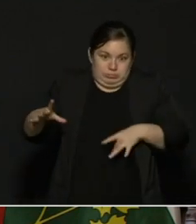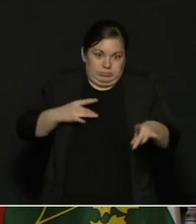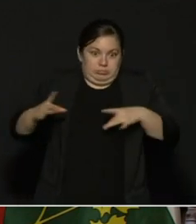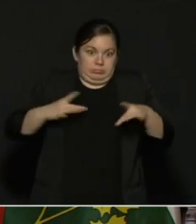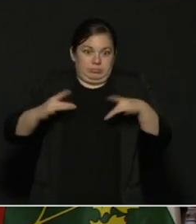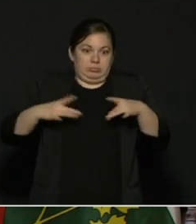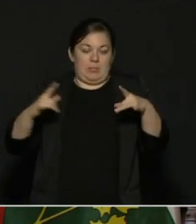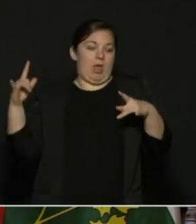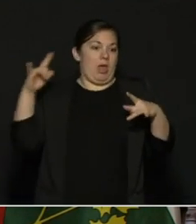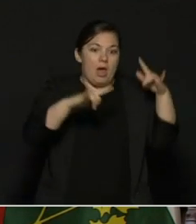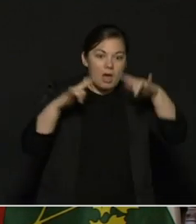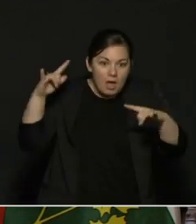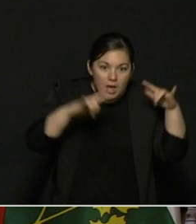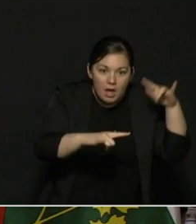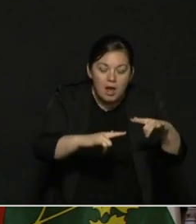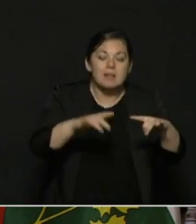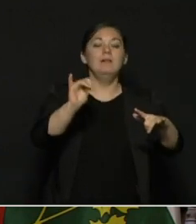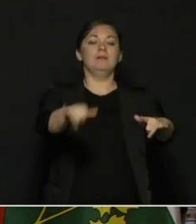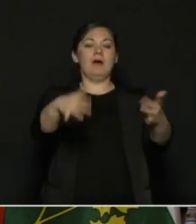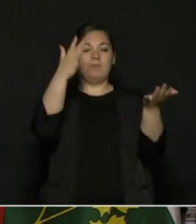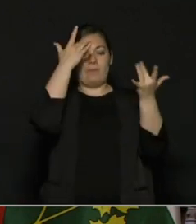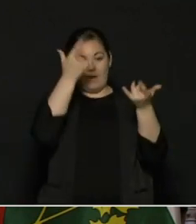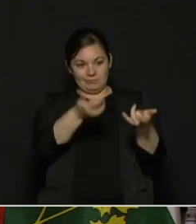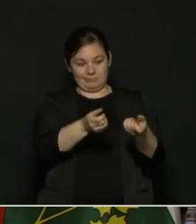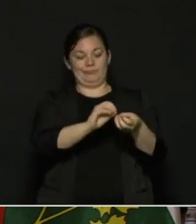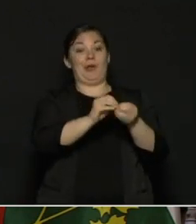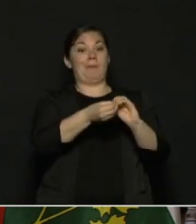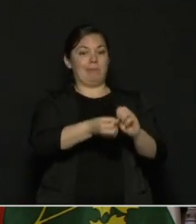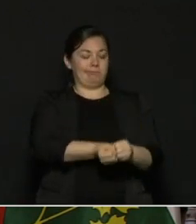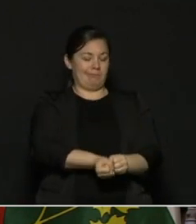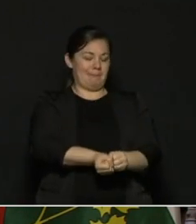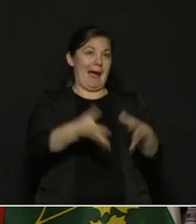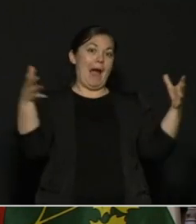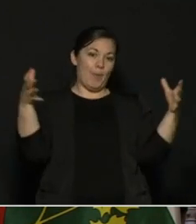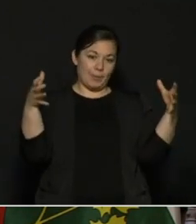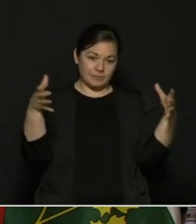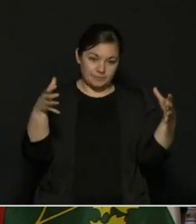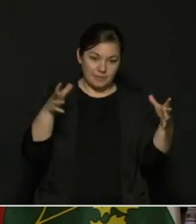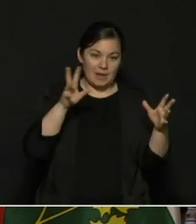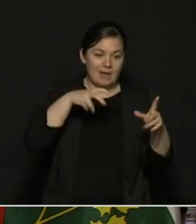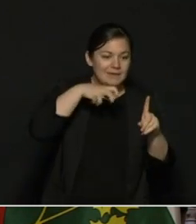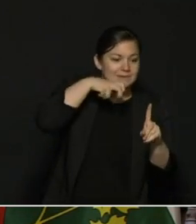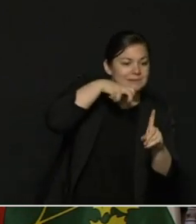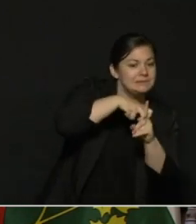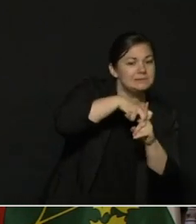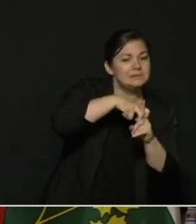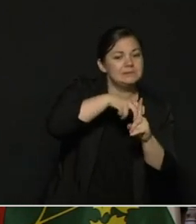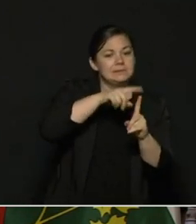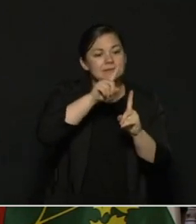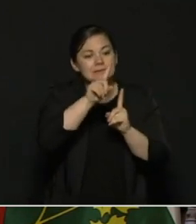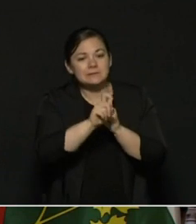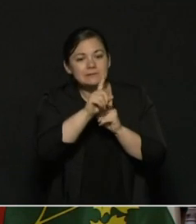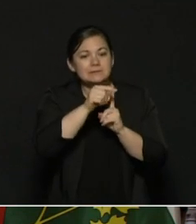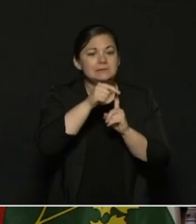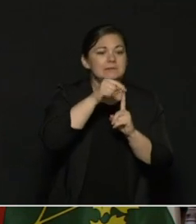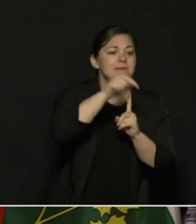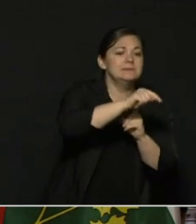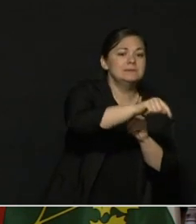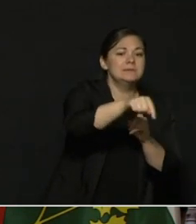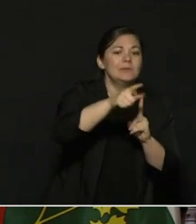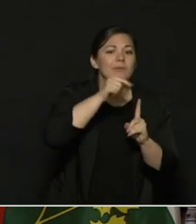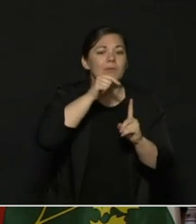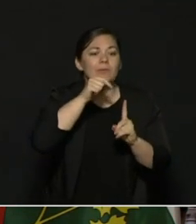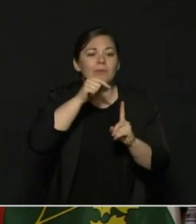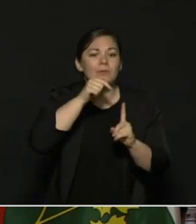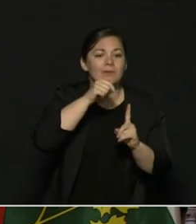that overwhelmed the, I would say, the case contact system, because we had about, over a period of a week and a half, about 1.2